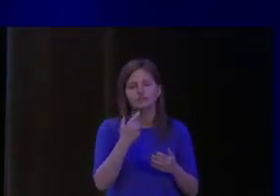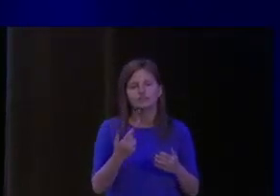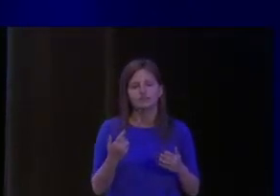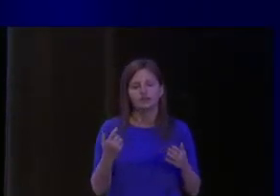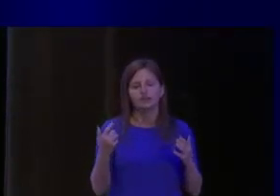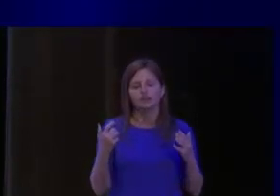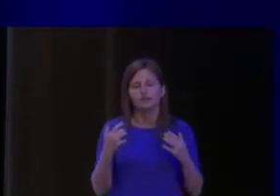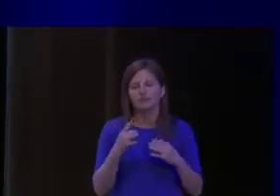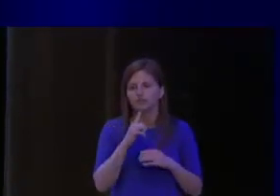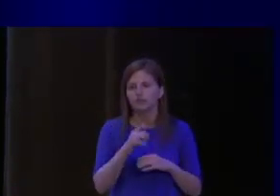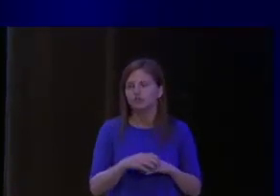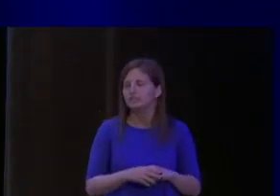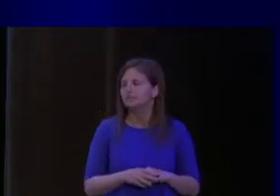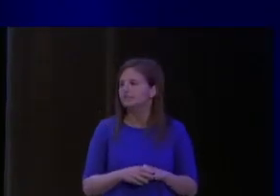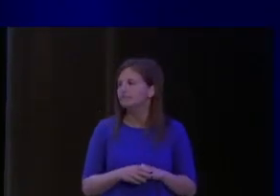sanctuary.